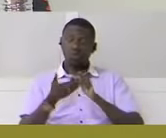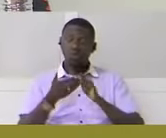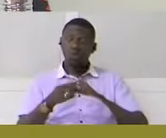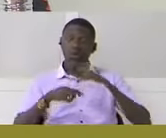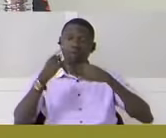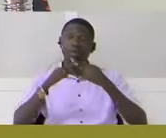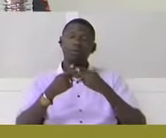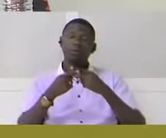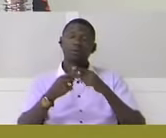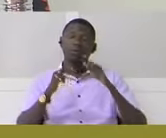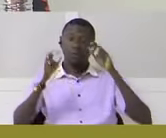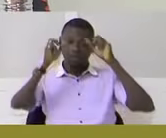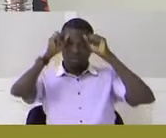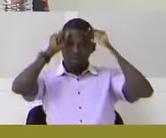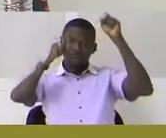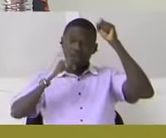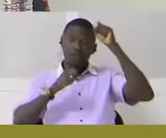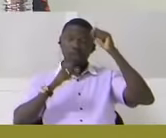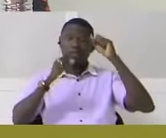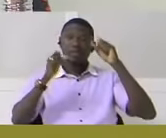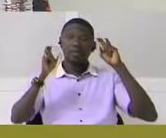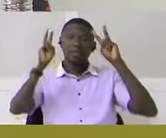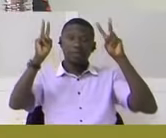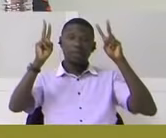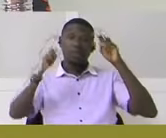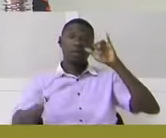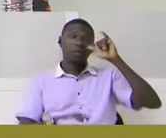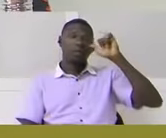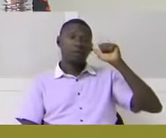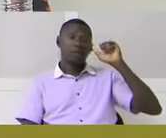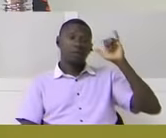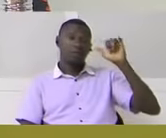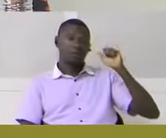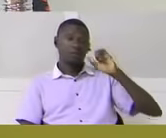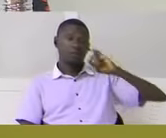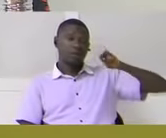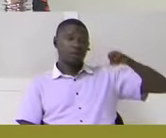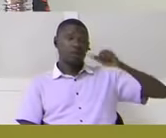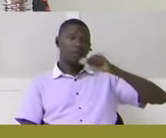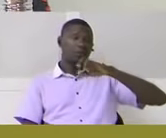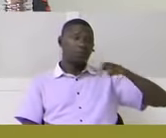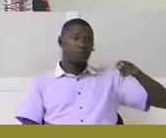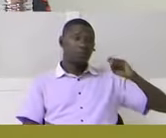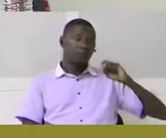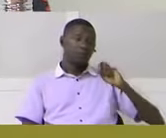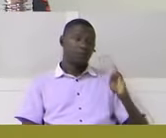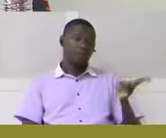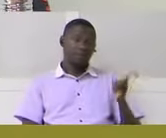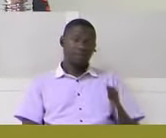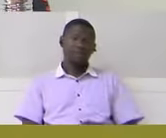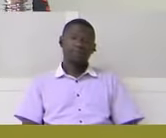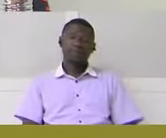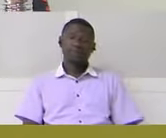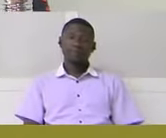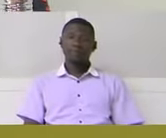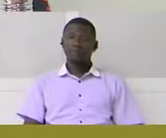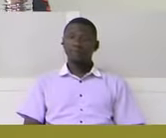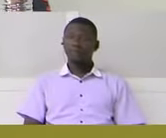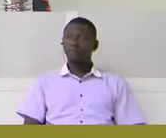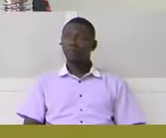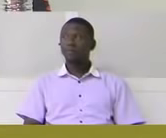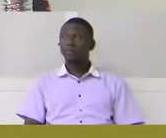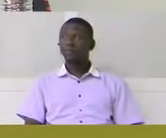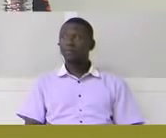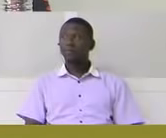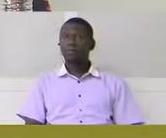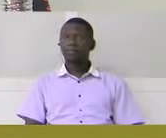mbulla fila e fanga yukuma kama men safi ila statement wakono ya men safi jamema mba karana pulka fintindi ita